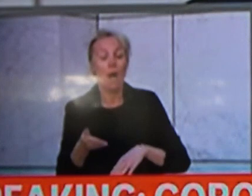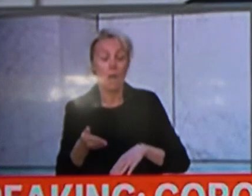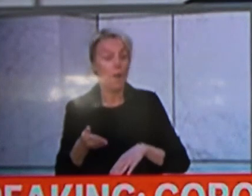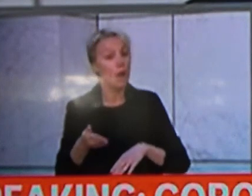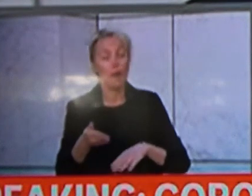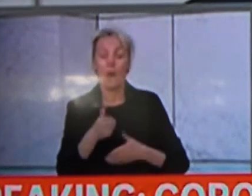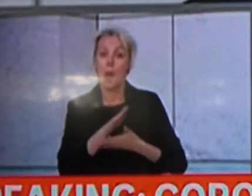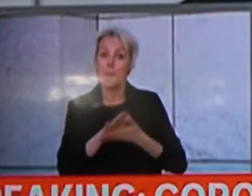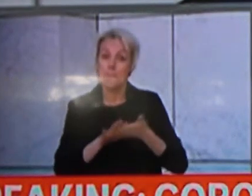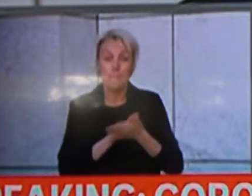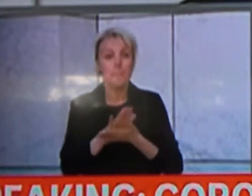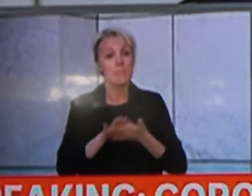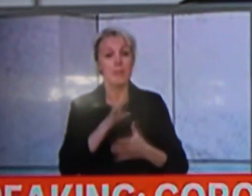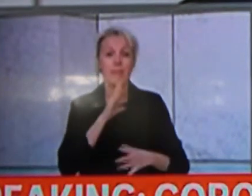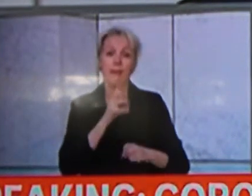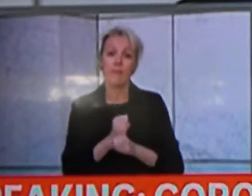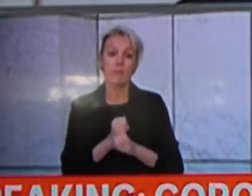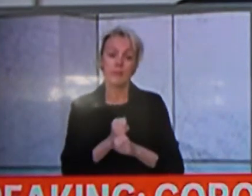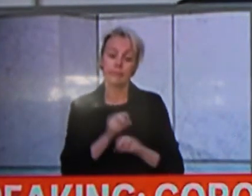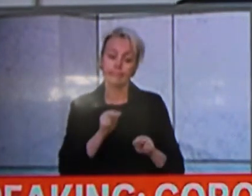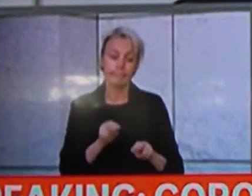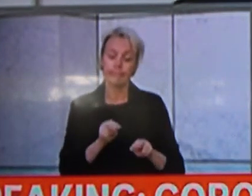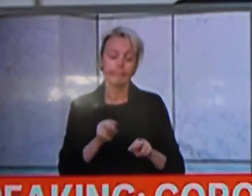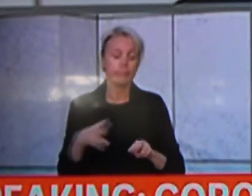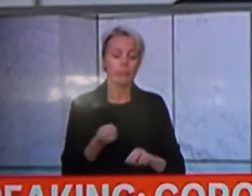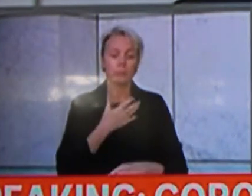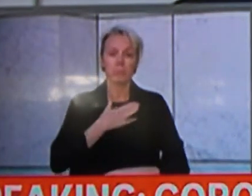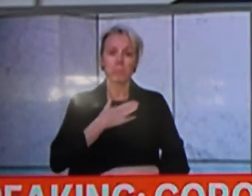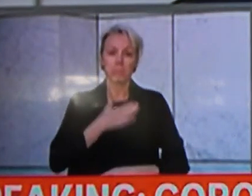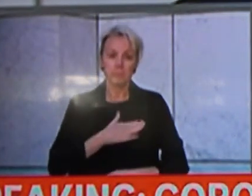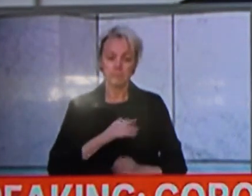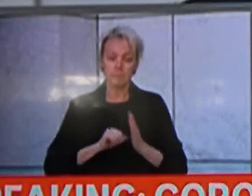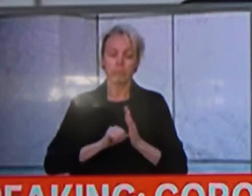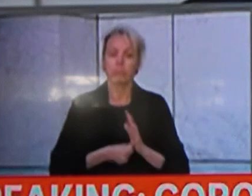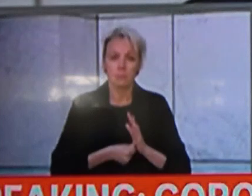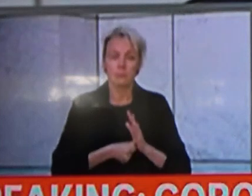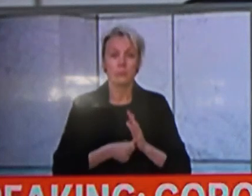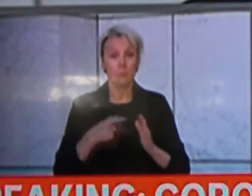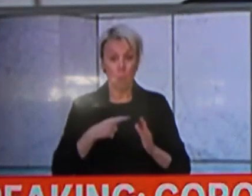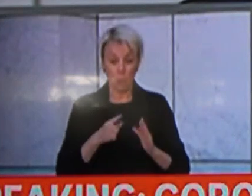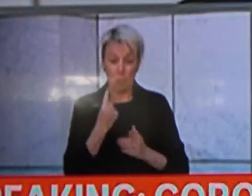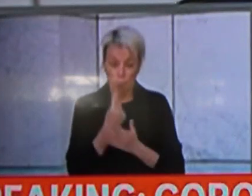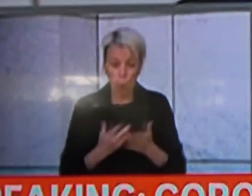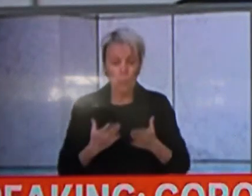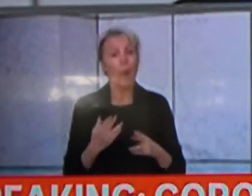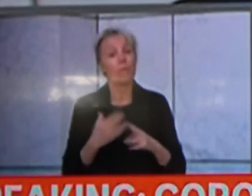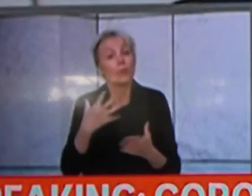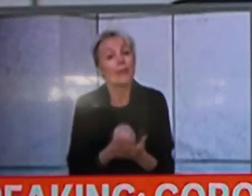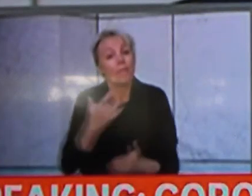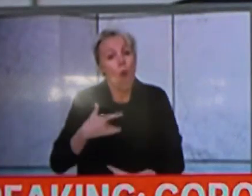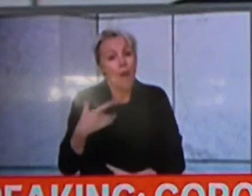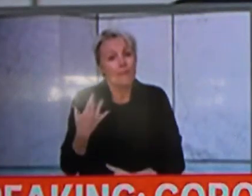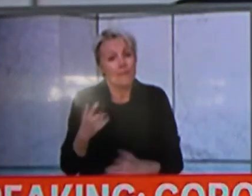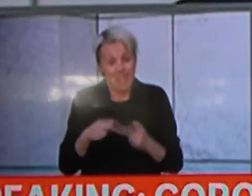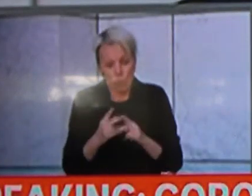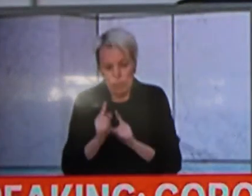are denying the governments and the authorities the most important weapon we have to save lives and to save livelihoods.